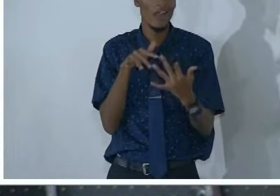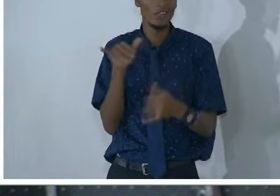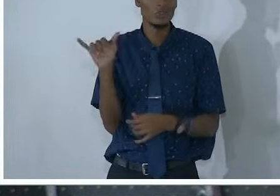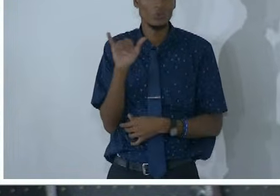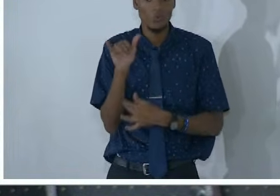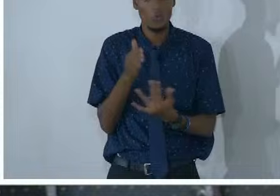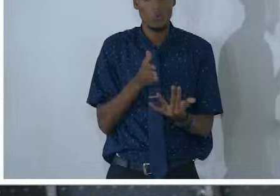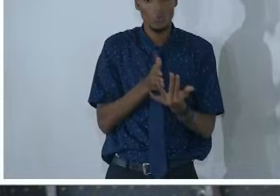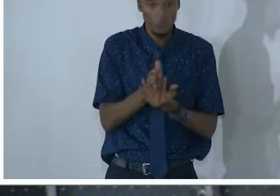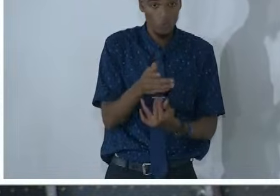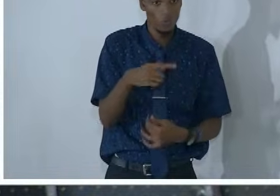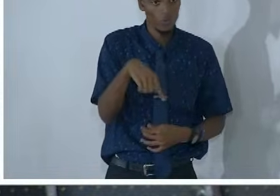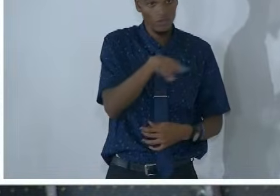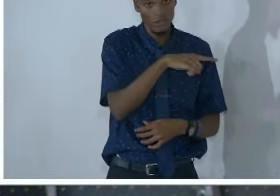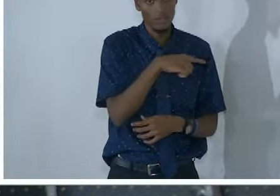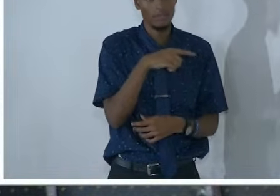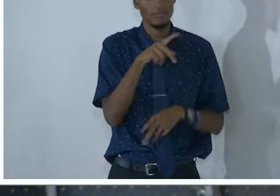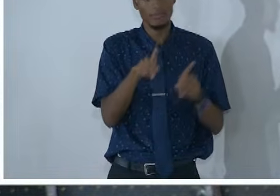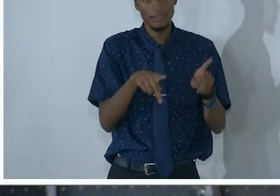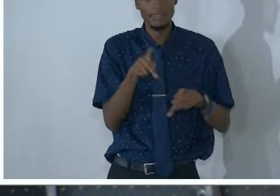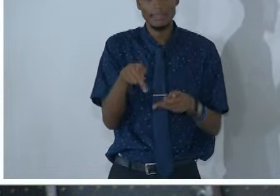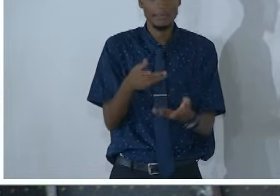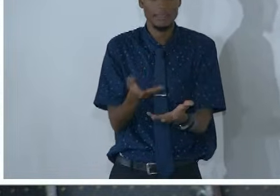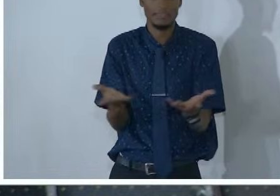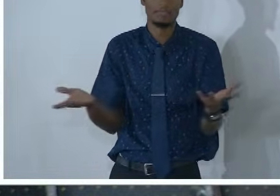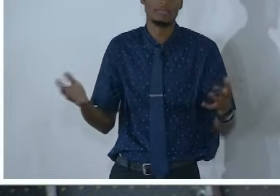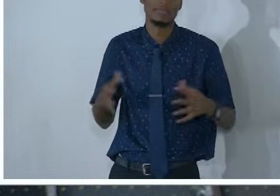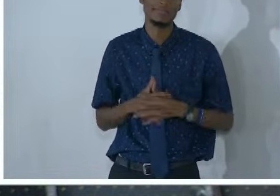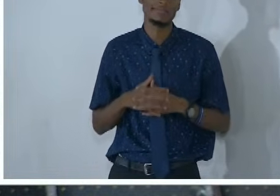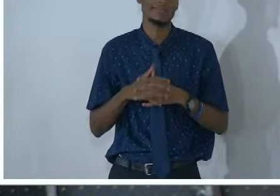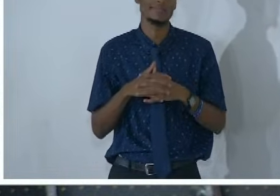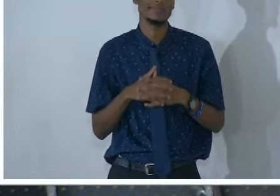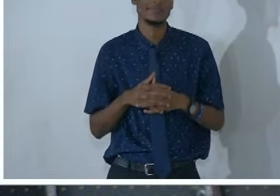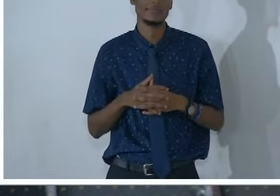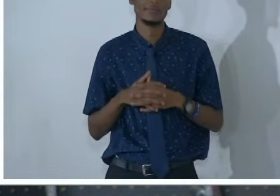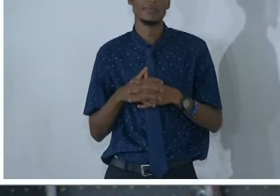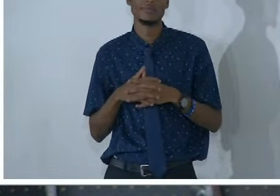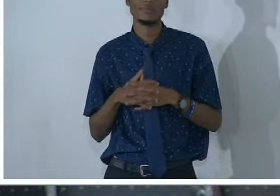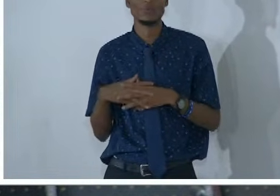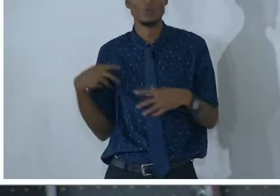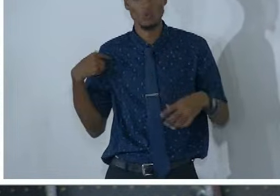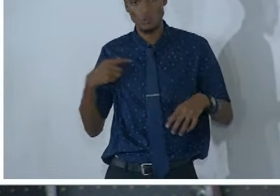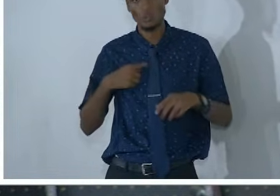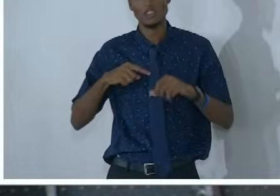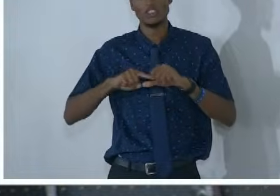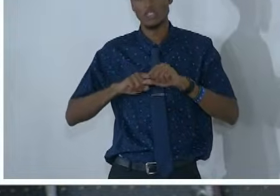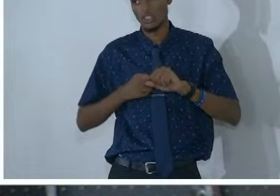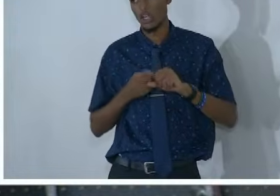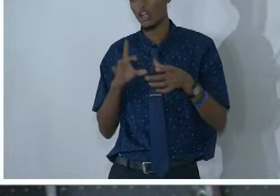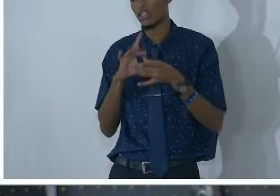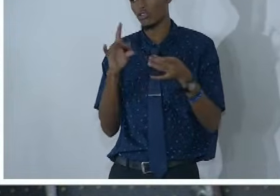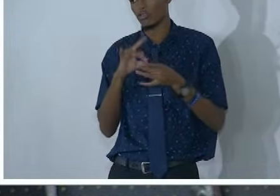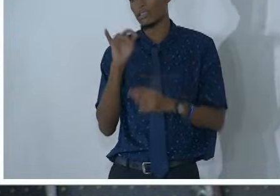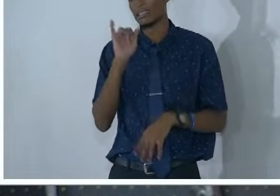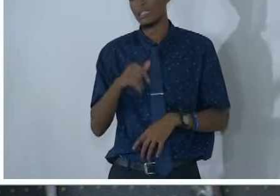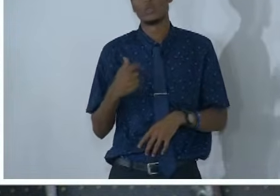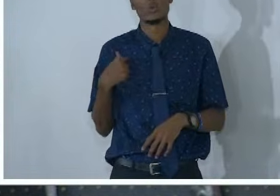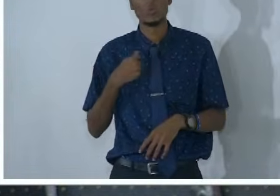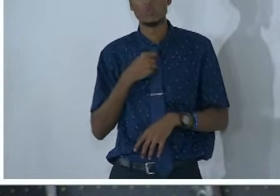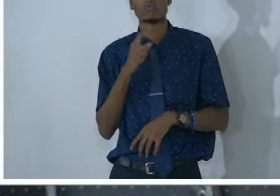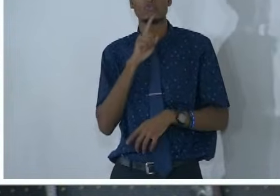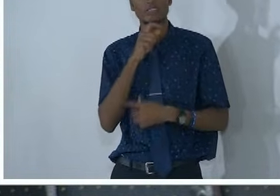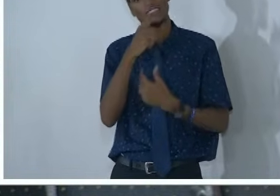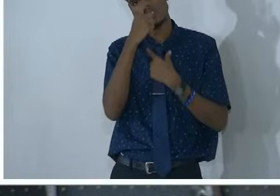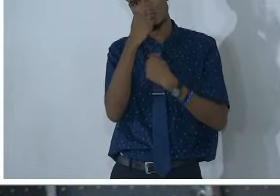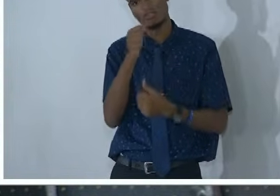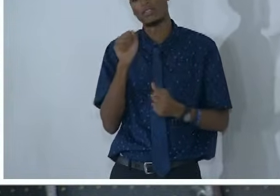between individuals at the level of community. And so we have started to address that, and so we are interested to be